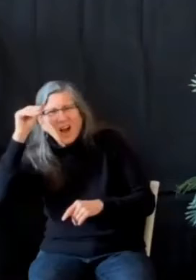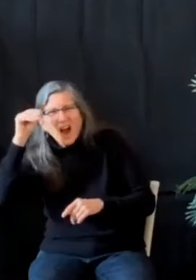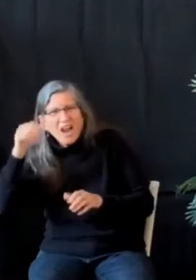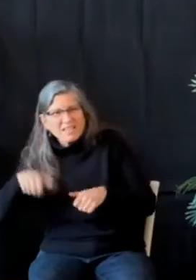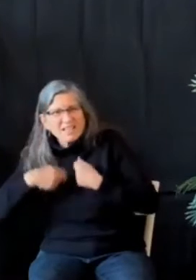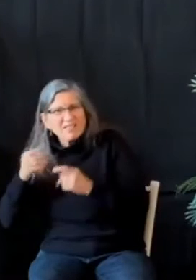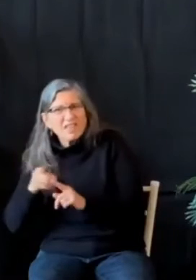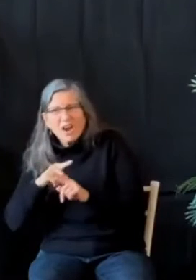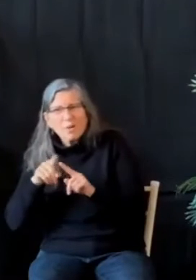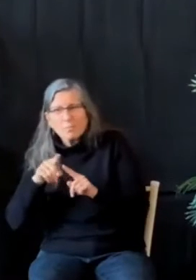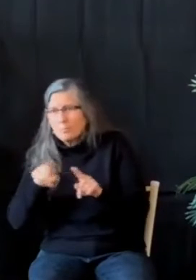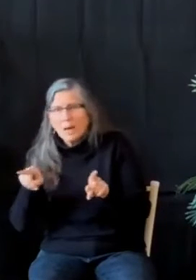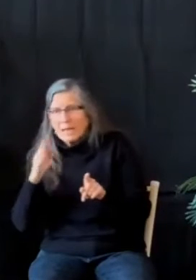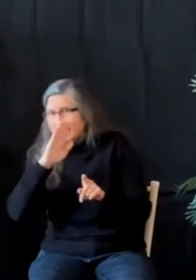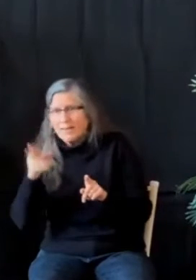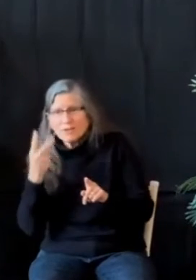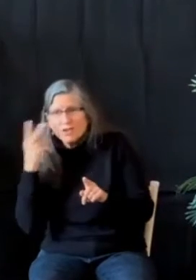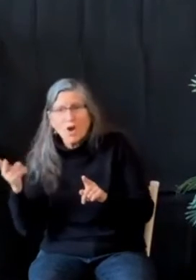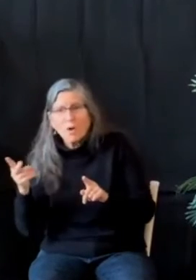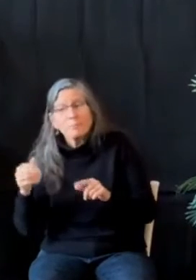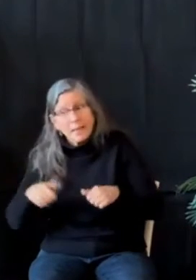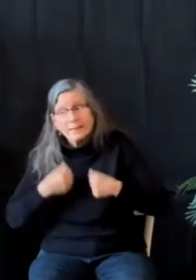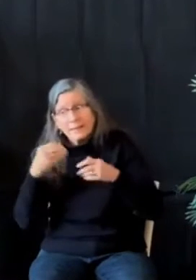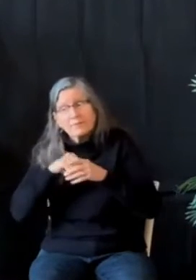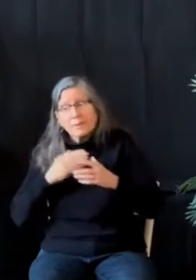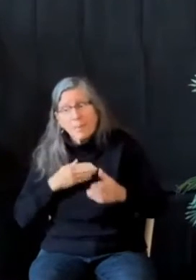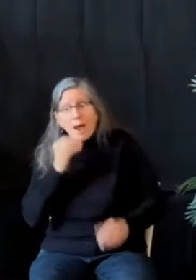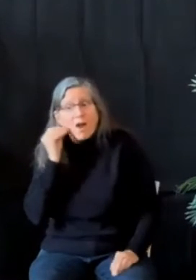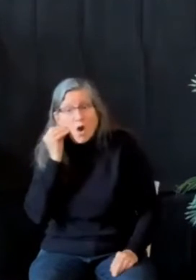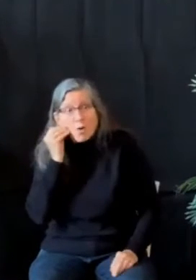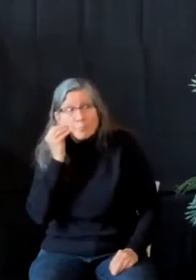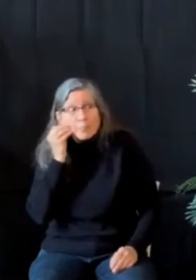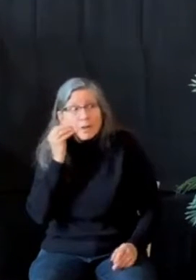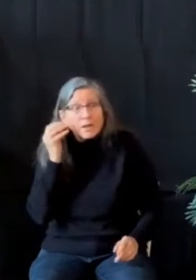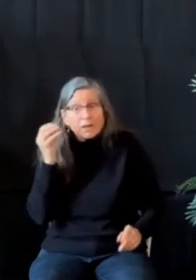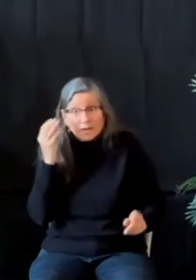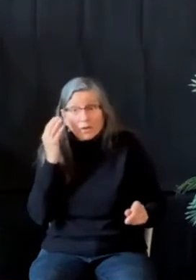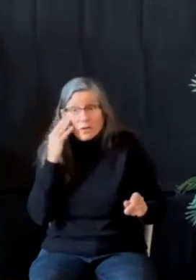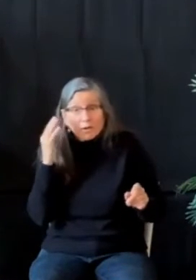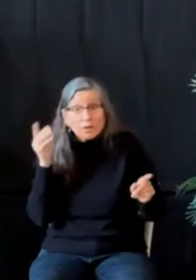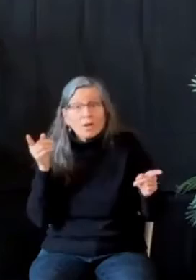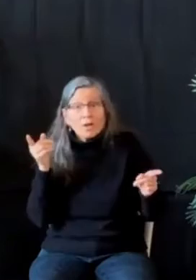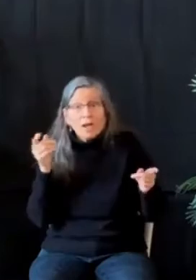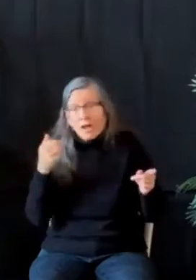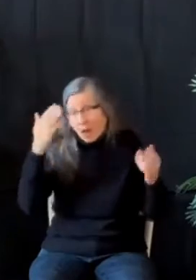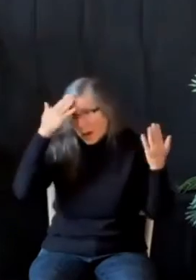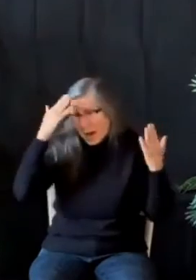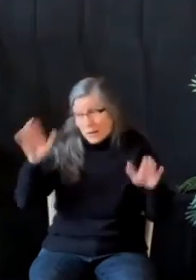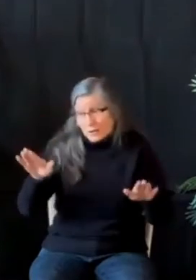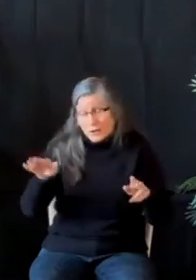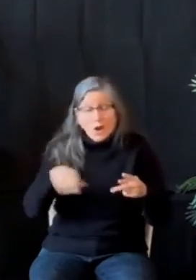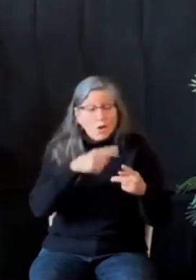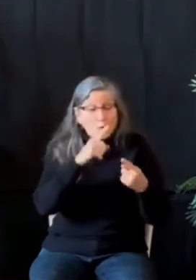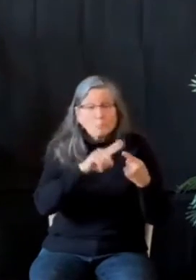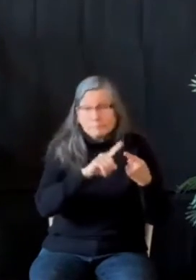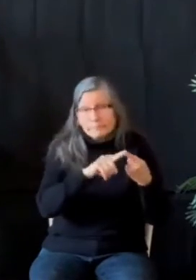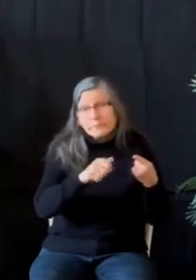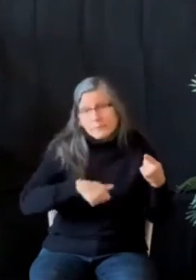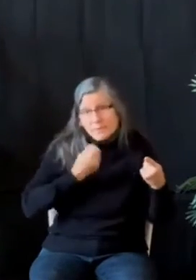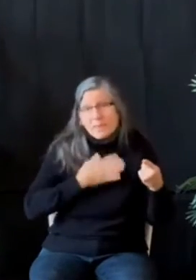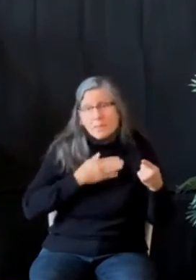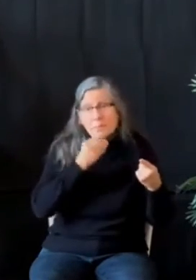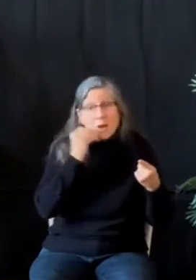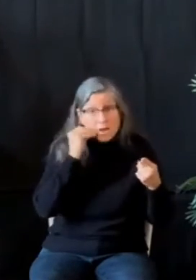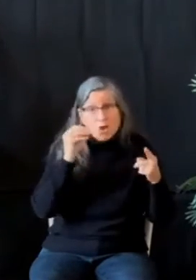they lived in my home. I don't know. Do you know that one? We knew. I don't know. He lived in my home. I